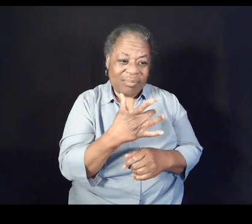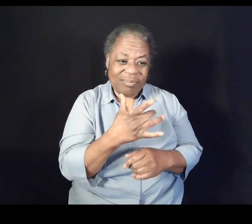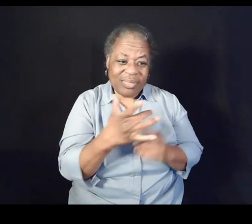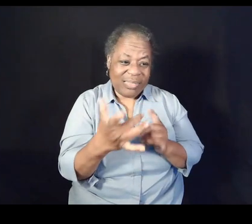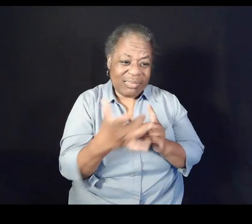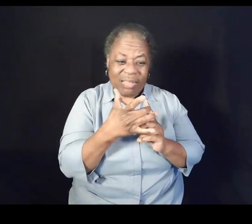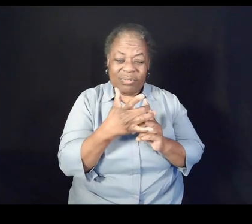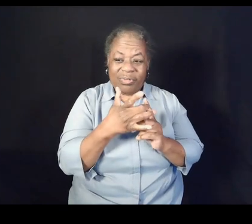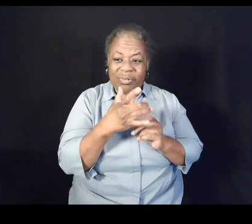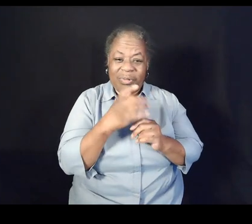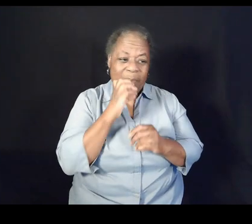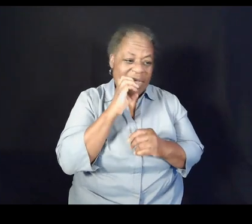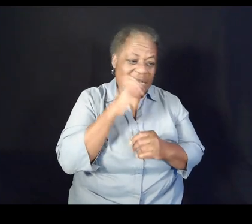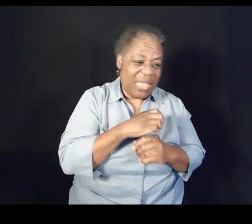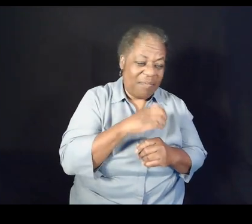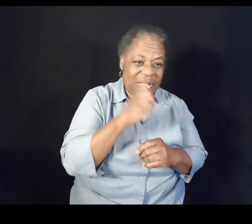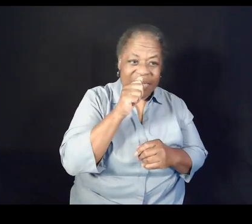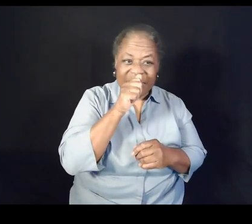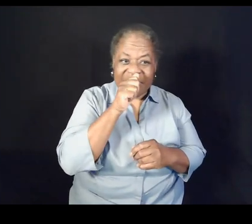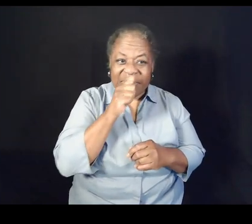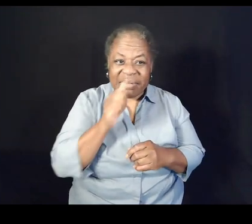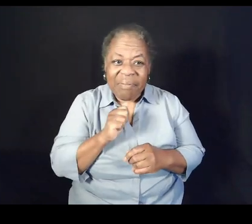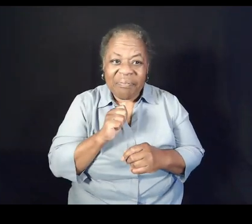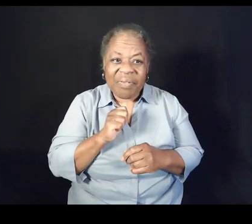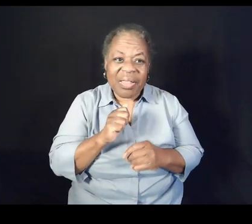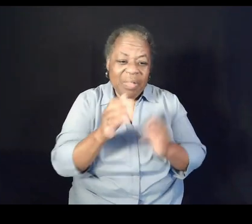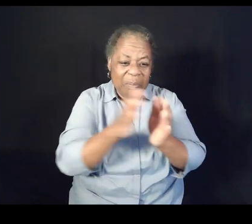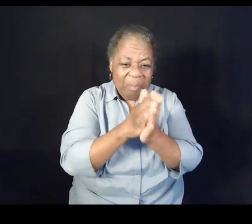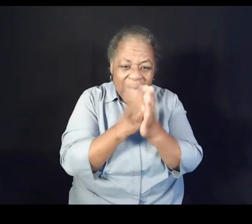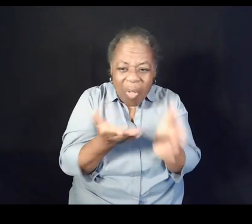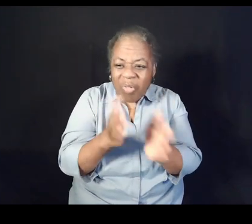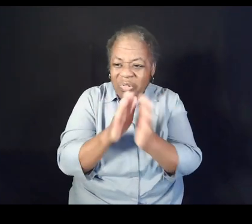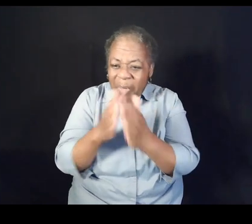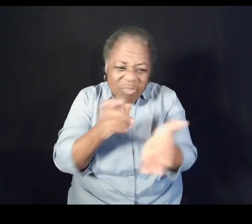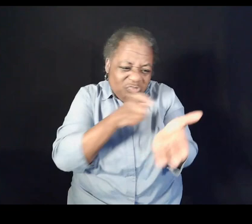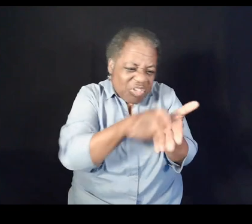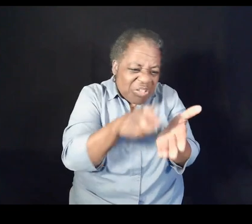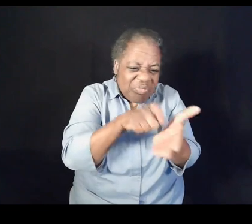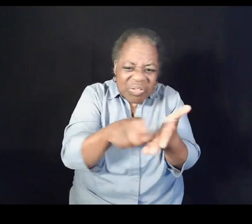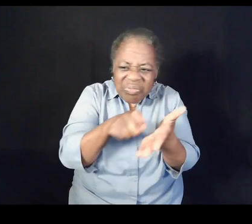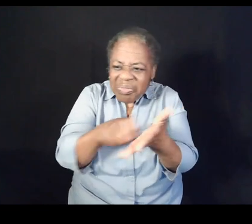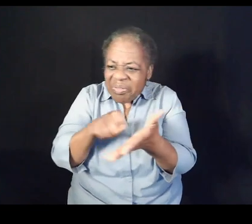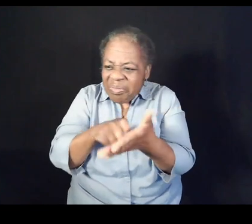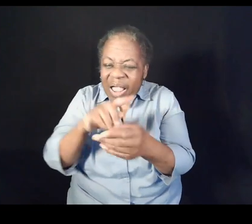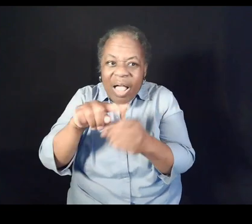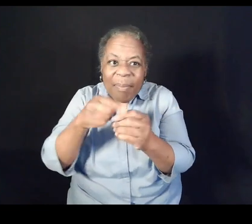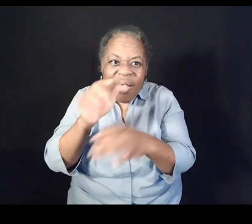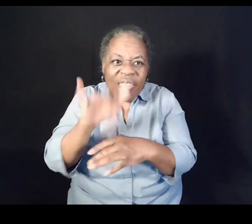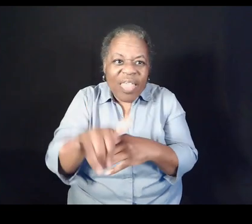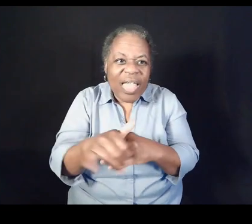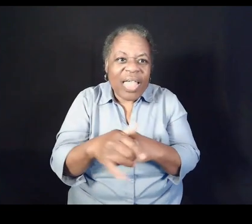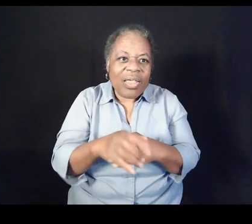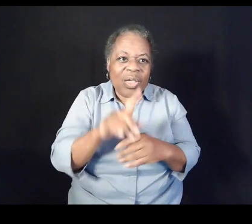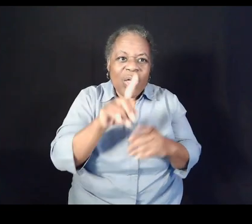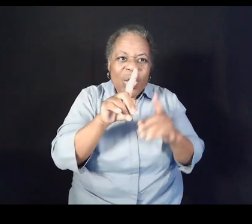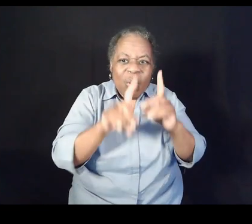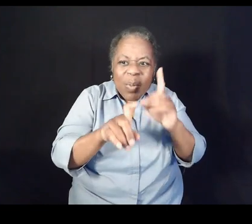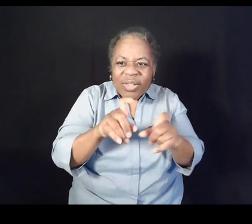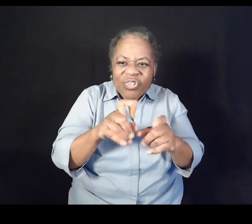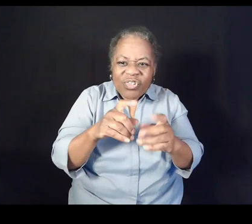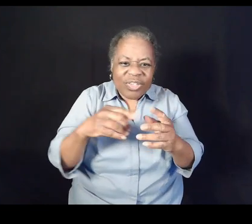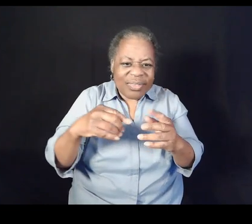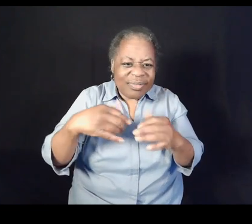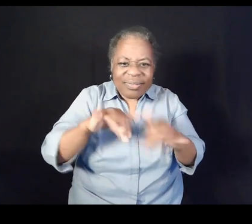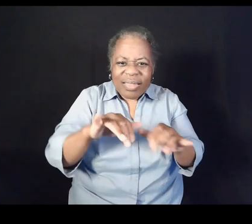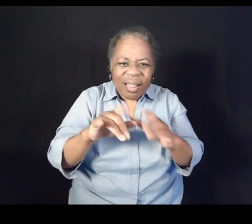suffering. Volumes have been written on the subject. But the question still haunts us. How